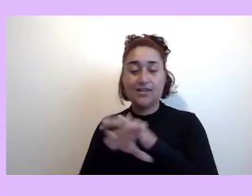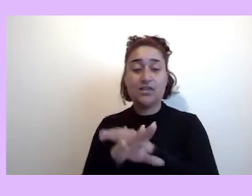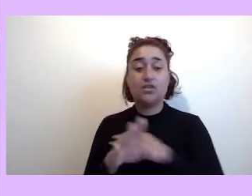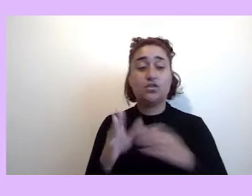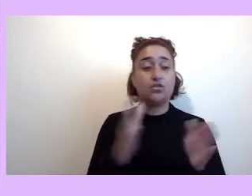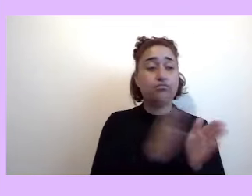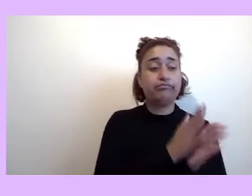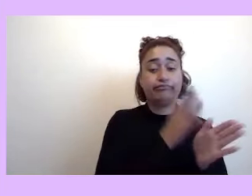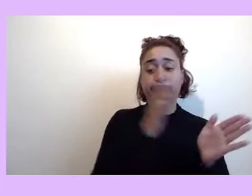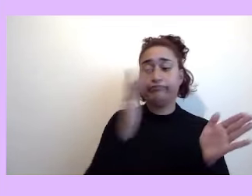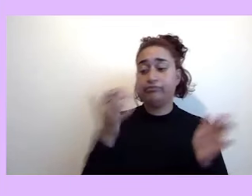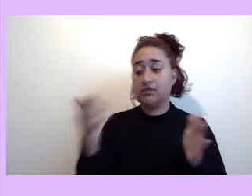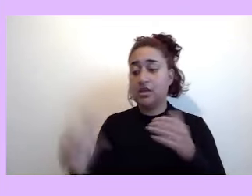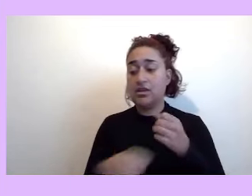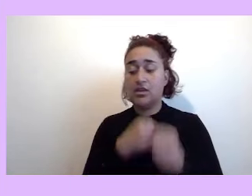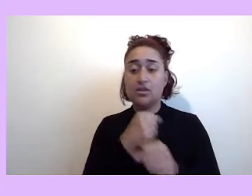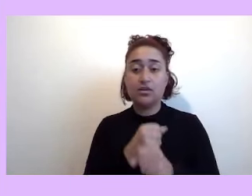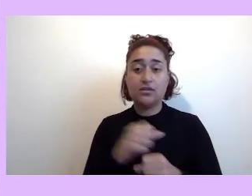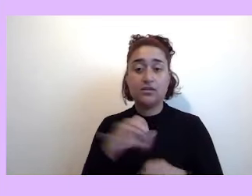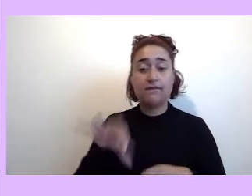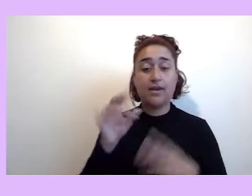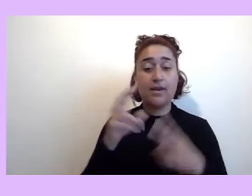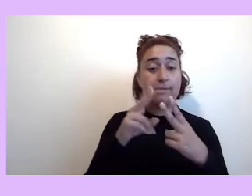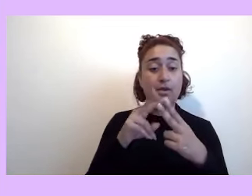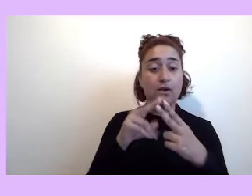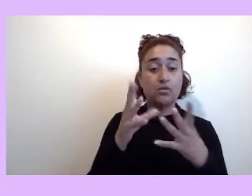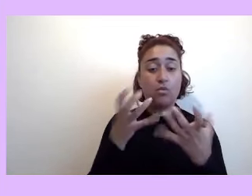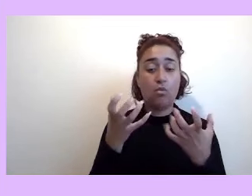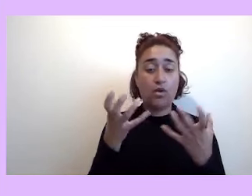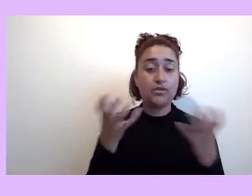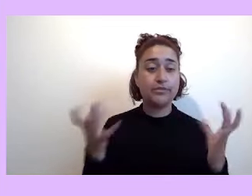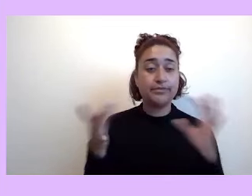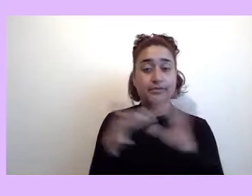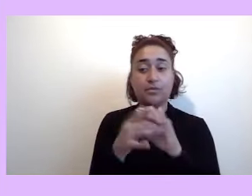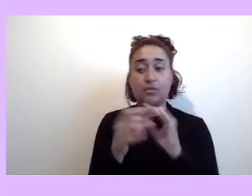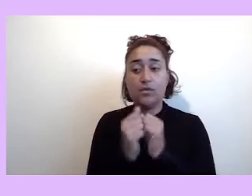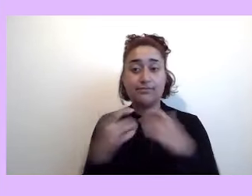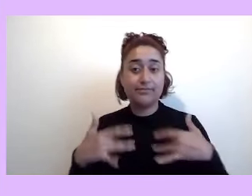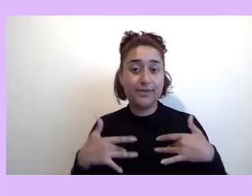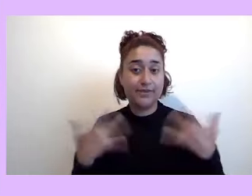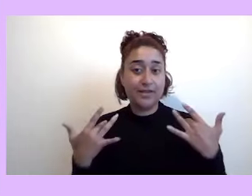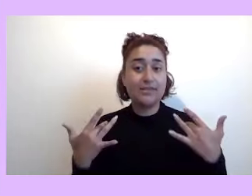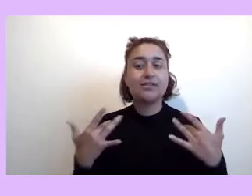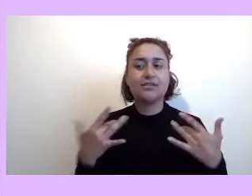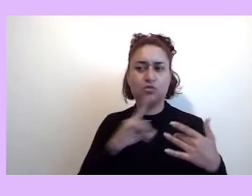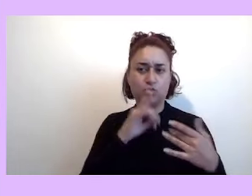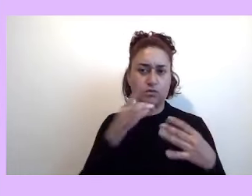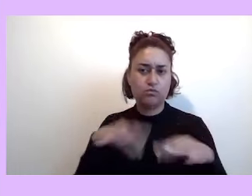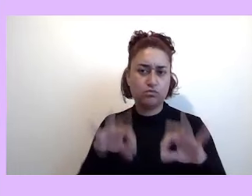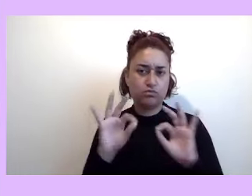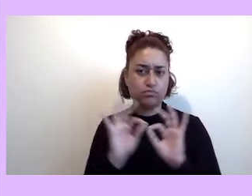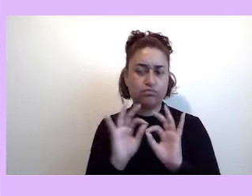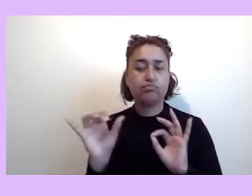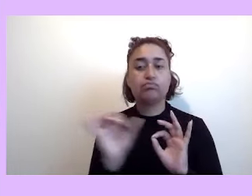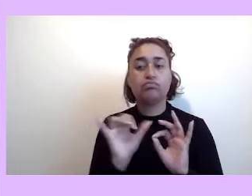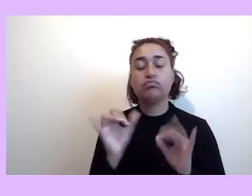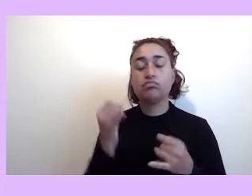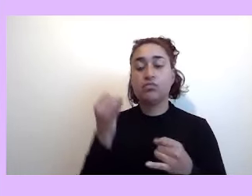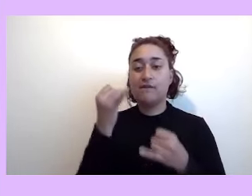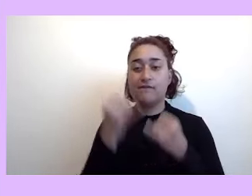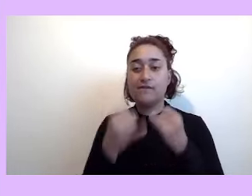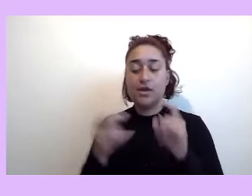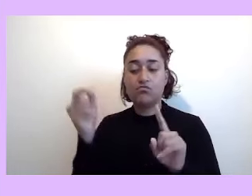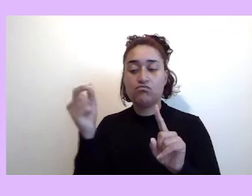years, finding partners who want to engage in that work with us has been very, very essential. And to put a final point